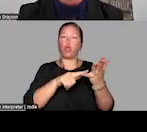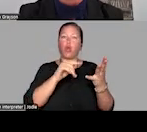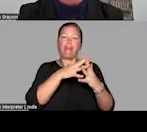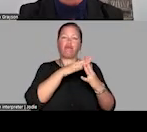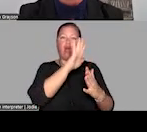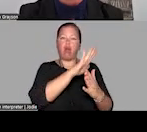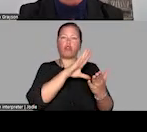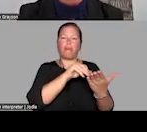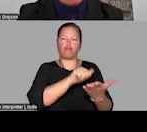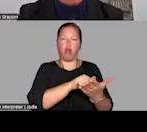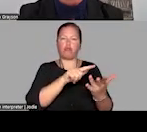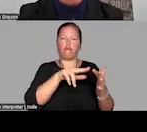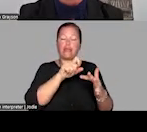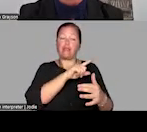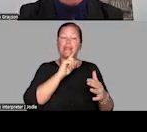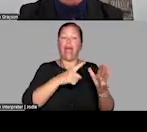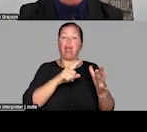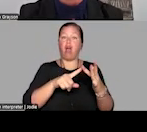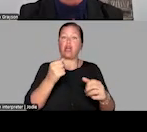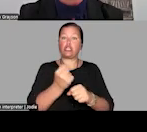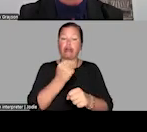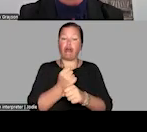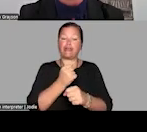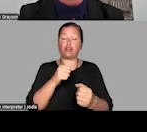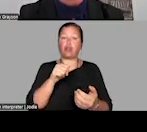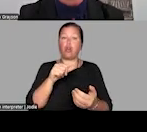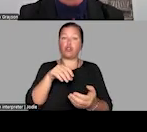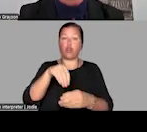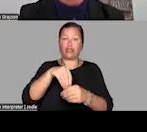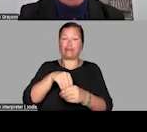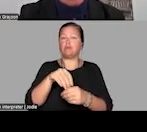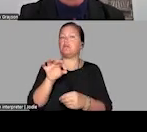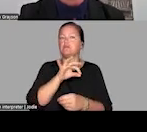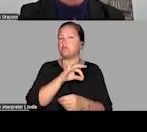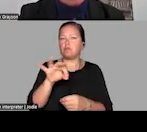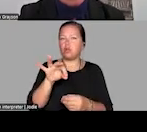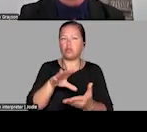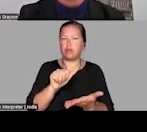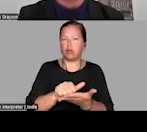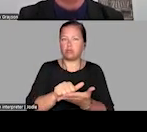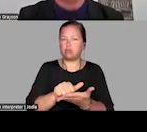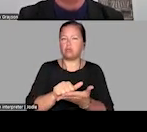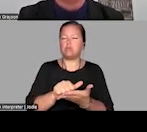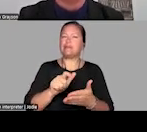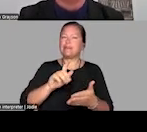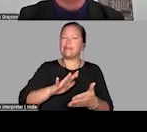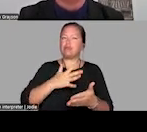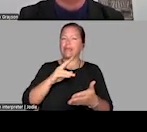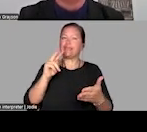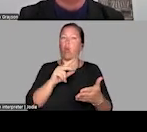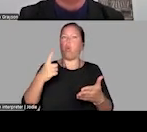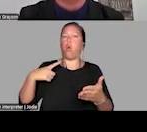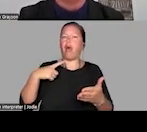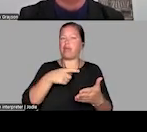have said AI generated content is not copyrightable. It's interesting to look at the reason behind